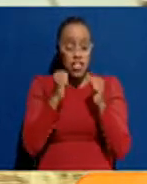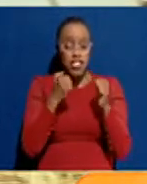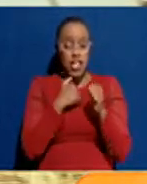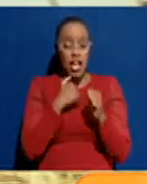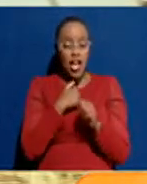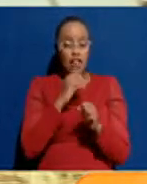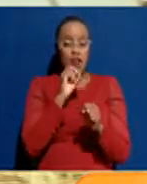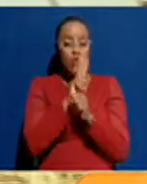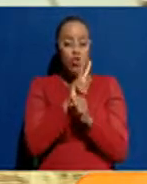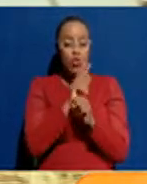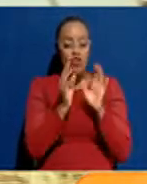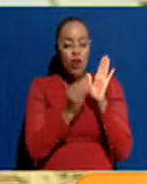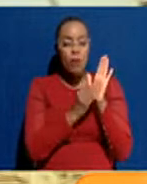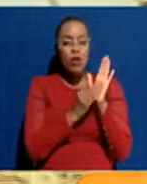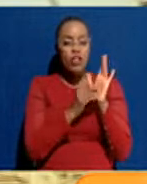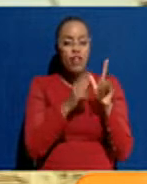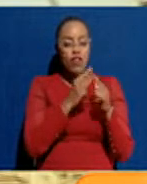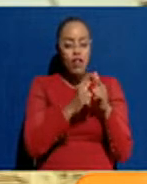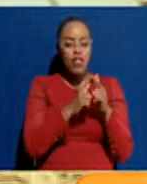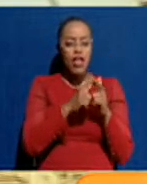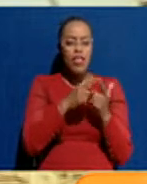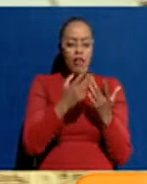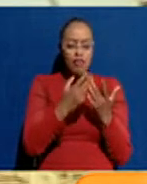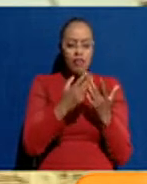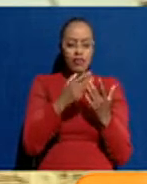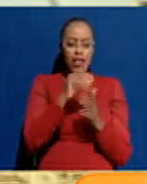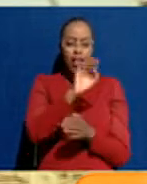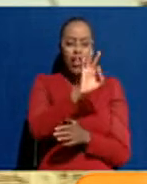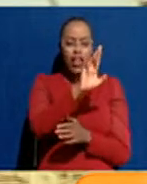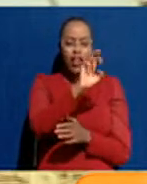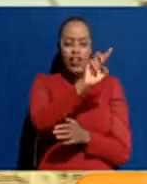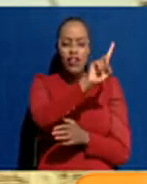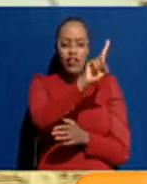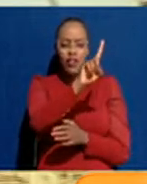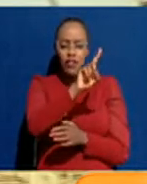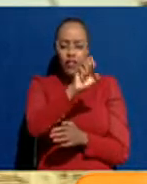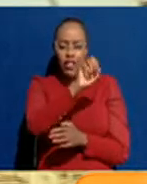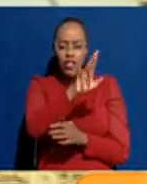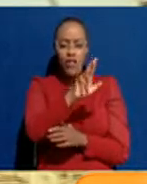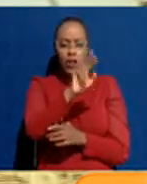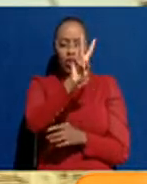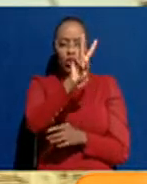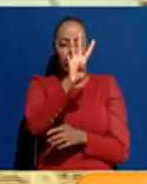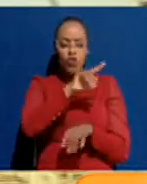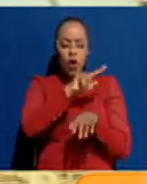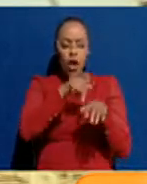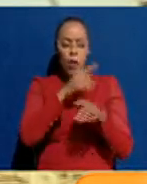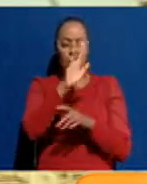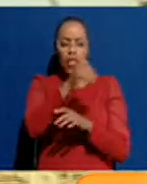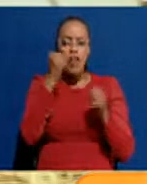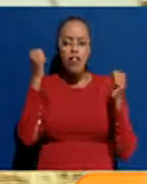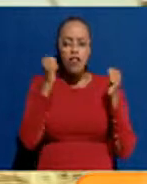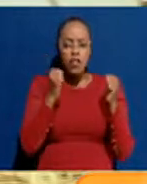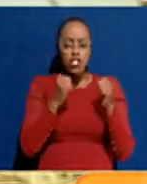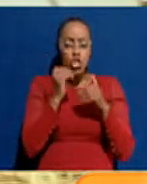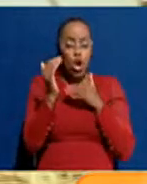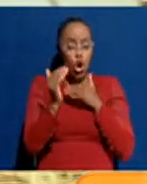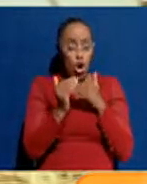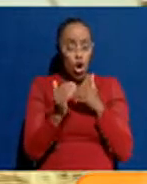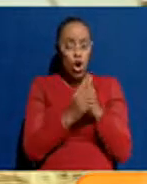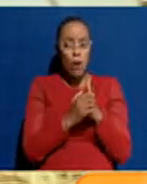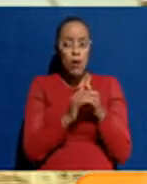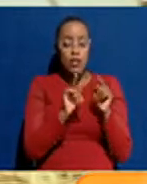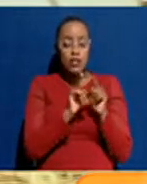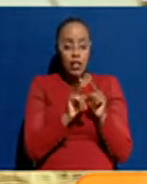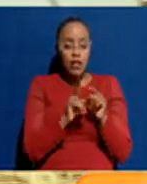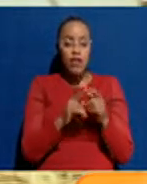12. On the freezer, it's at 12. Mm-hmm. So the entire almost 24 hours, the fridges are almost revving